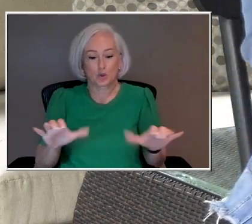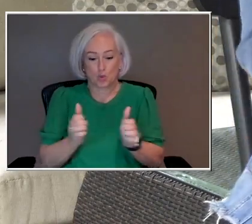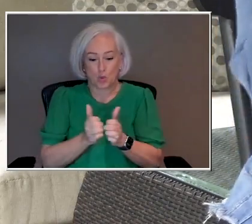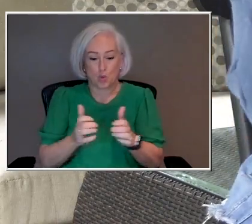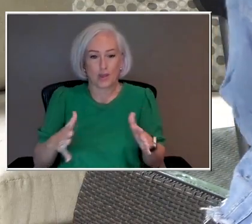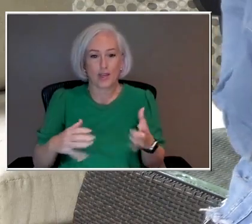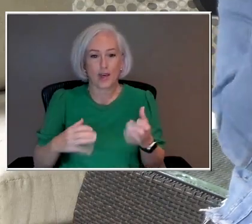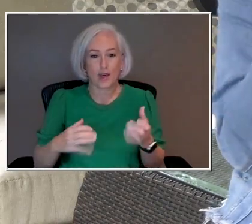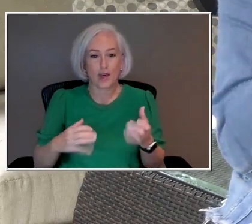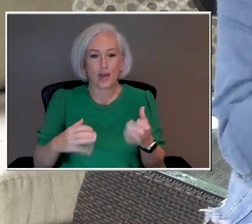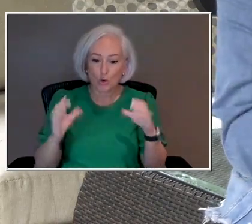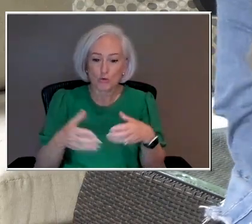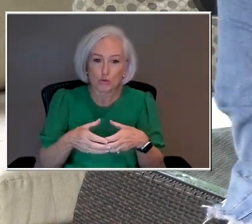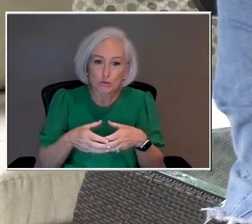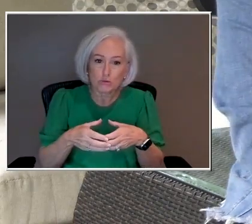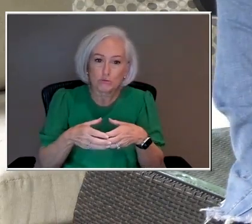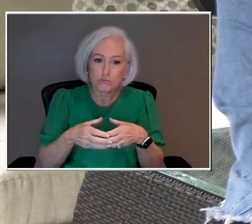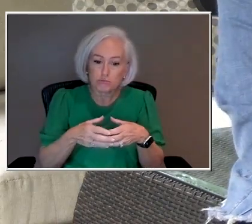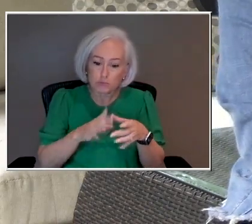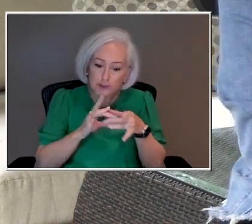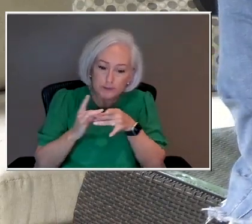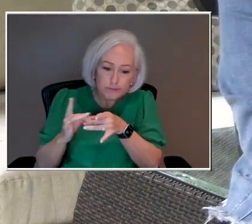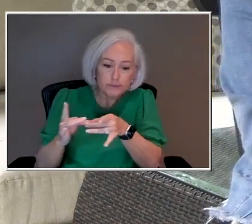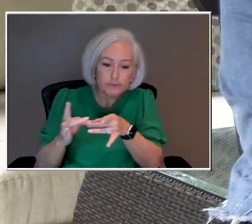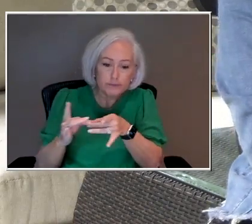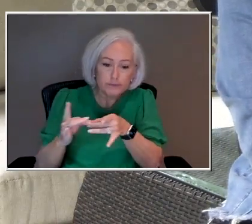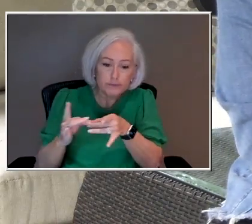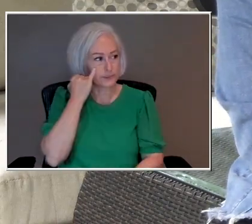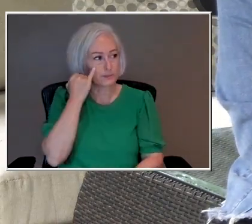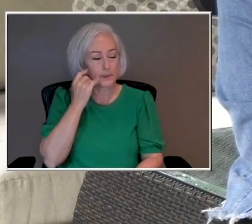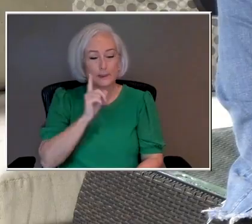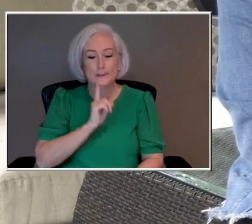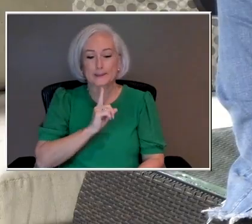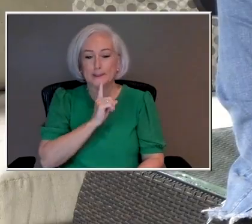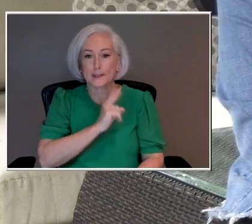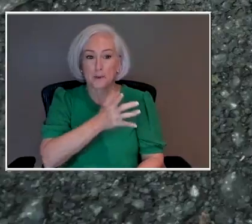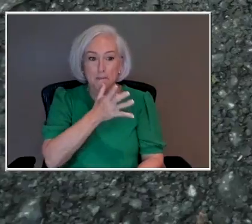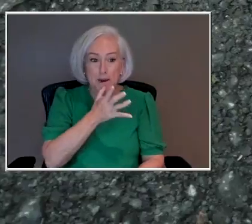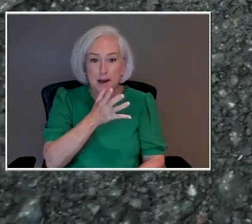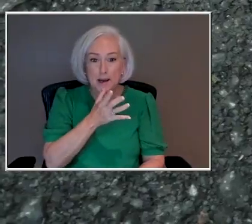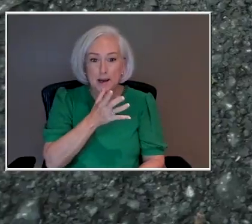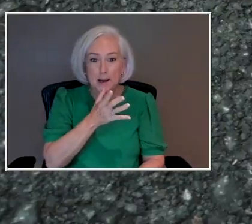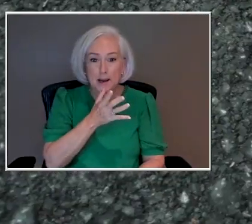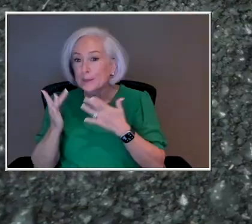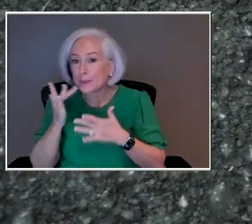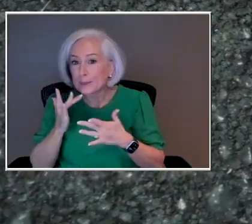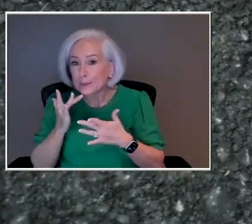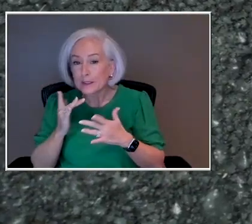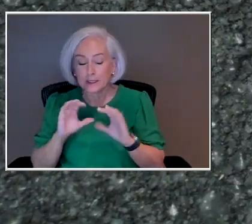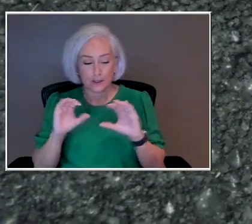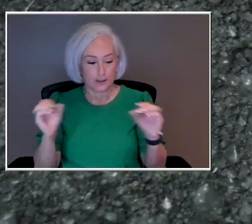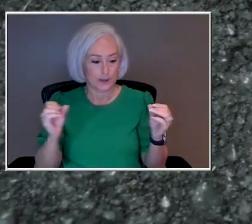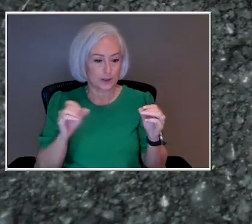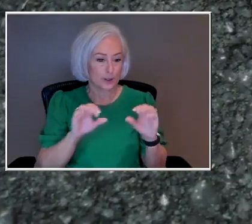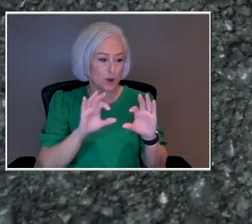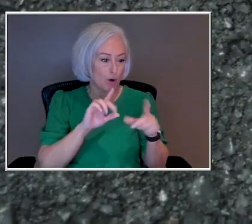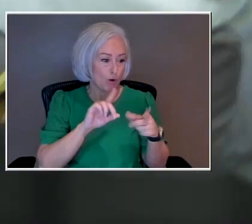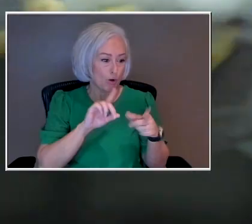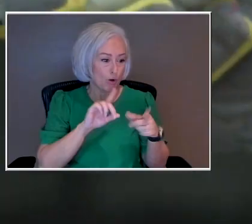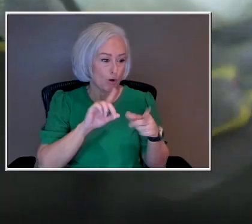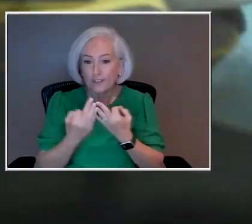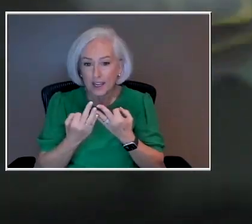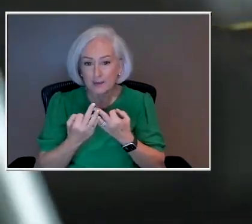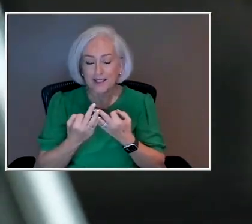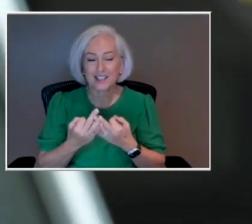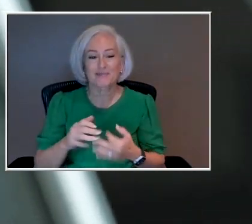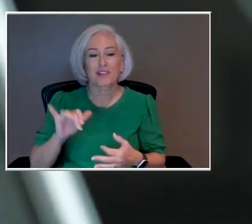a support network? You know, if you were a single mom, had no money, no friends, no family. So this tough firefighter turned husband of a